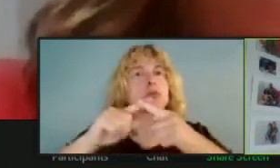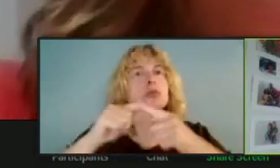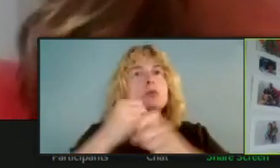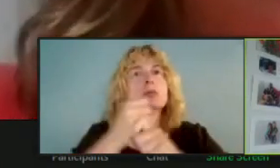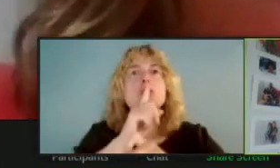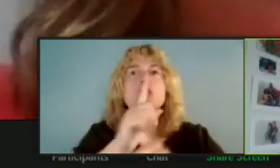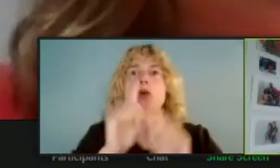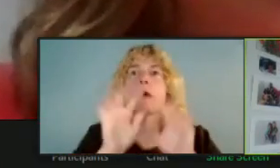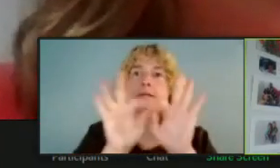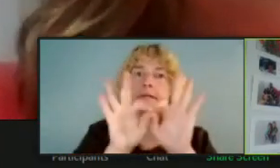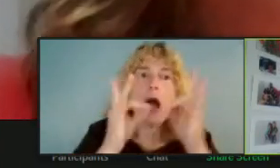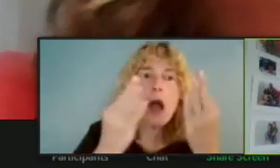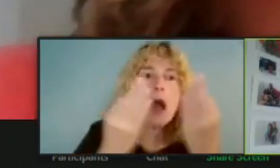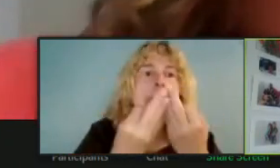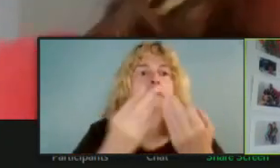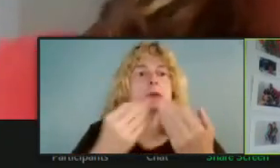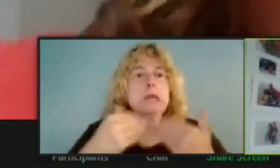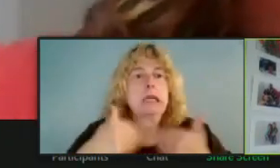people